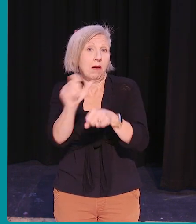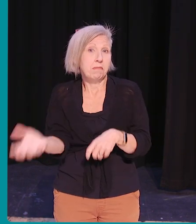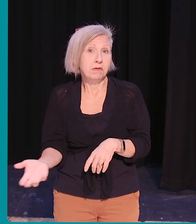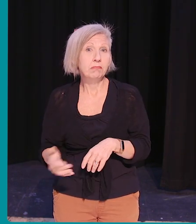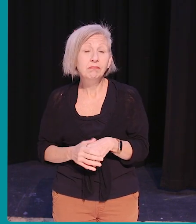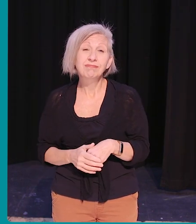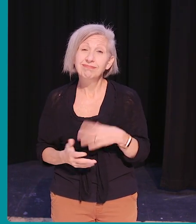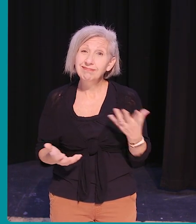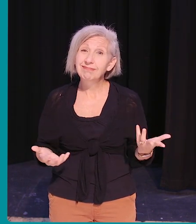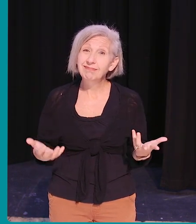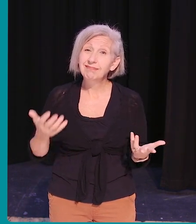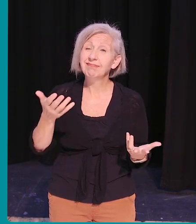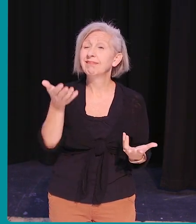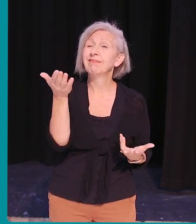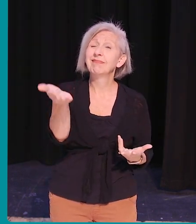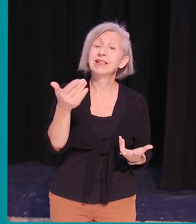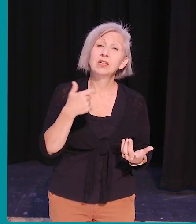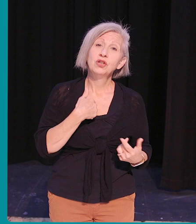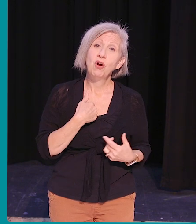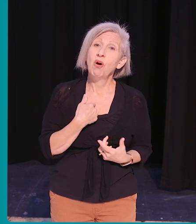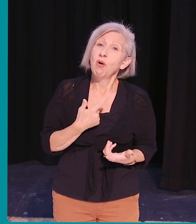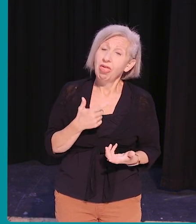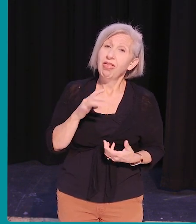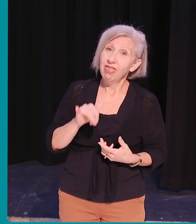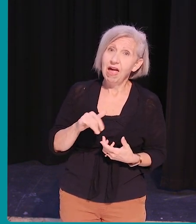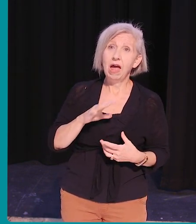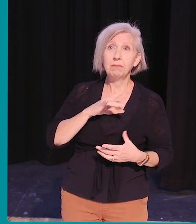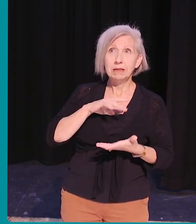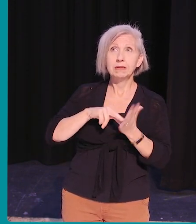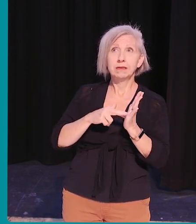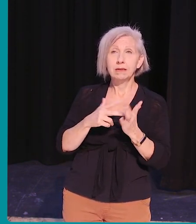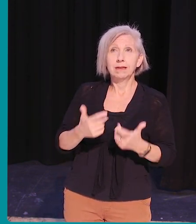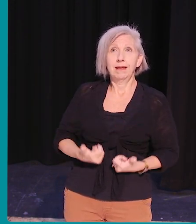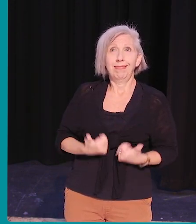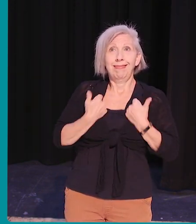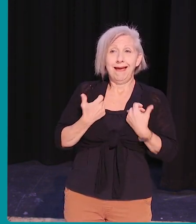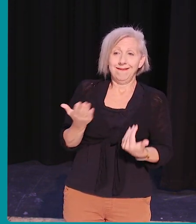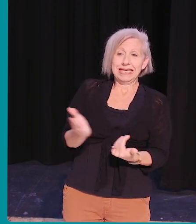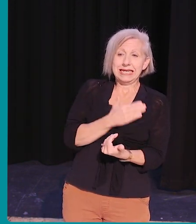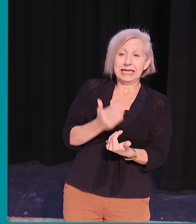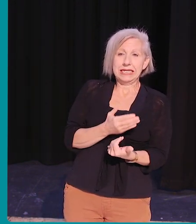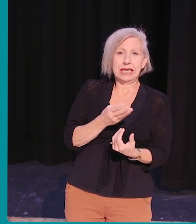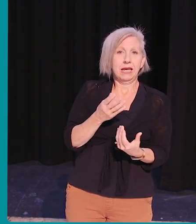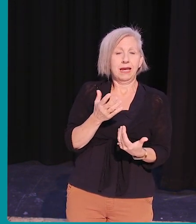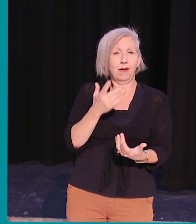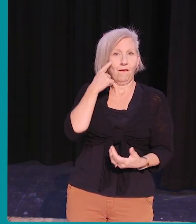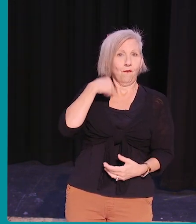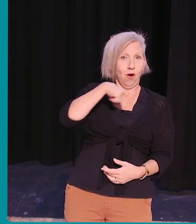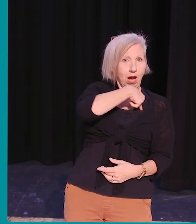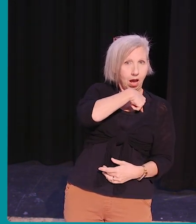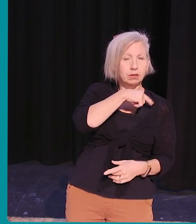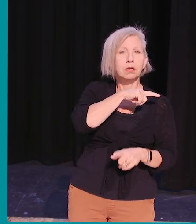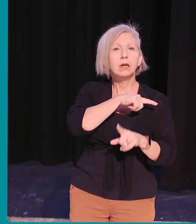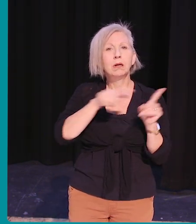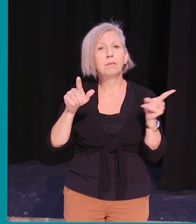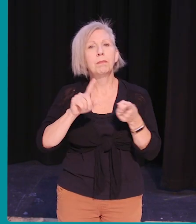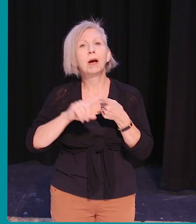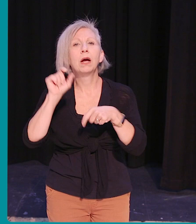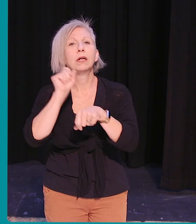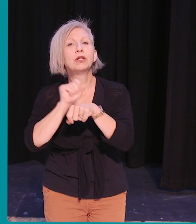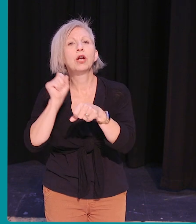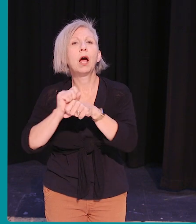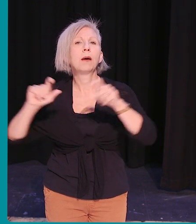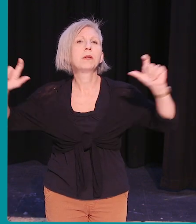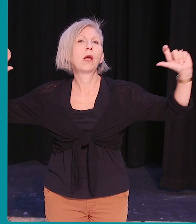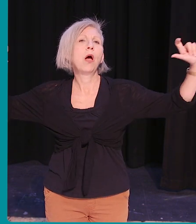doors, right? Instead of human beings, right? And the sum total of all of this, of the offshoring, of the outsourcing, all the automation is tens and tens of